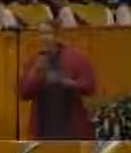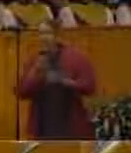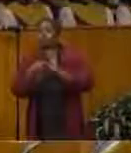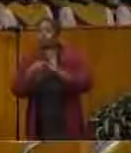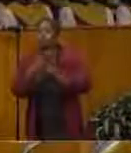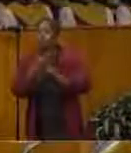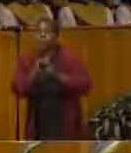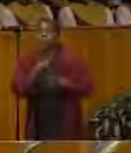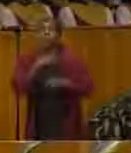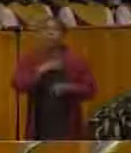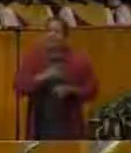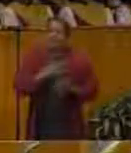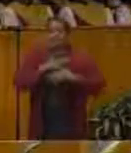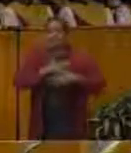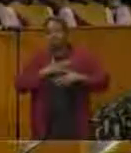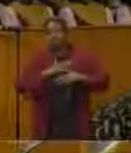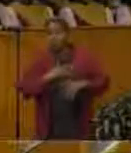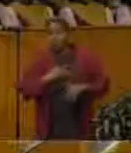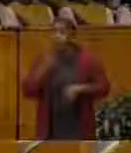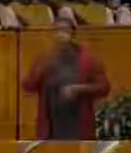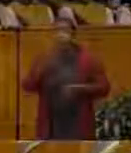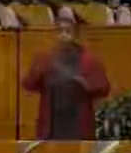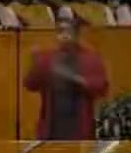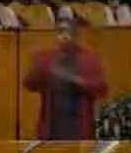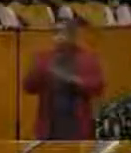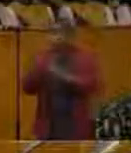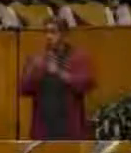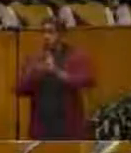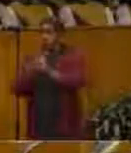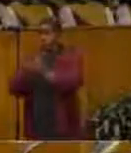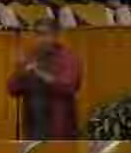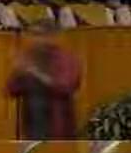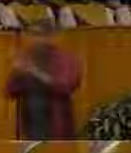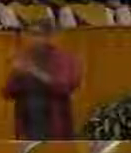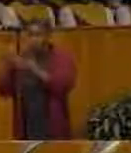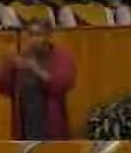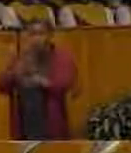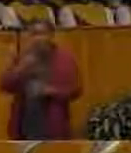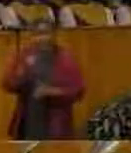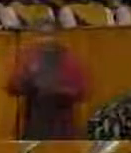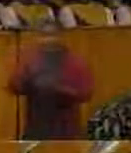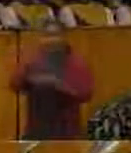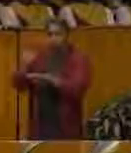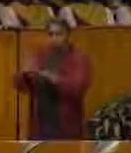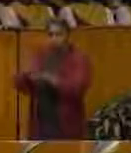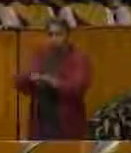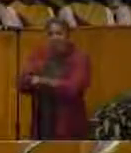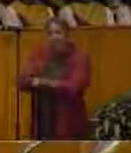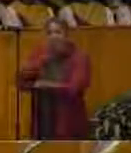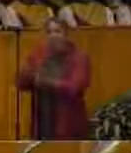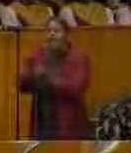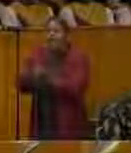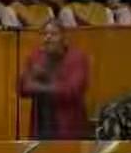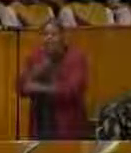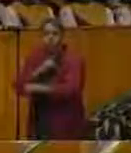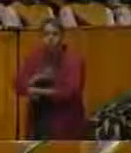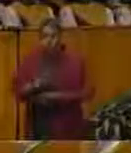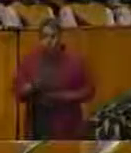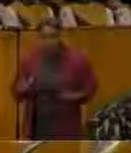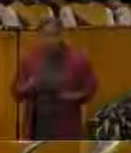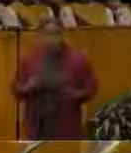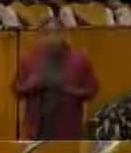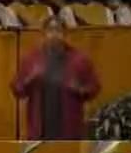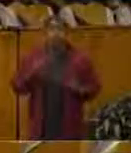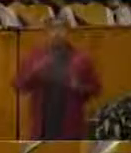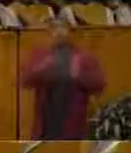entertainment. You show me a saint that brings their tithe to church, and I'll show you one who loves the Lord.